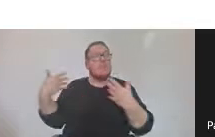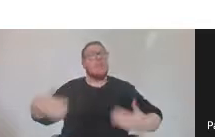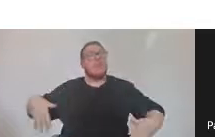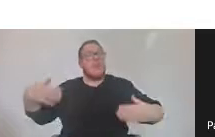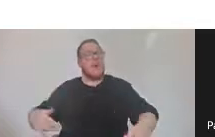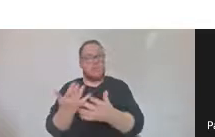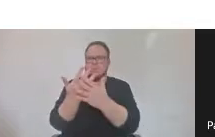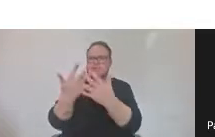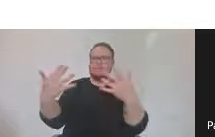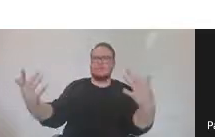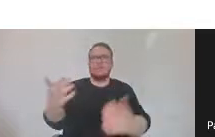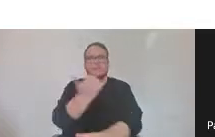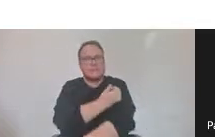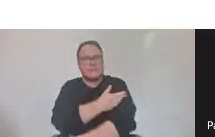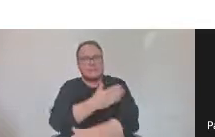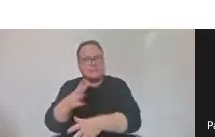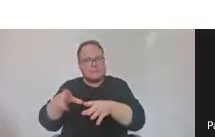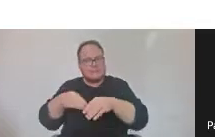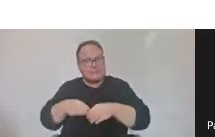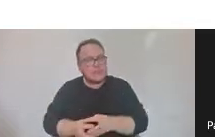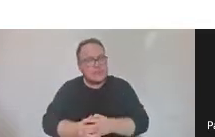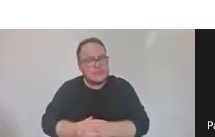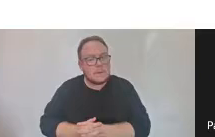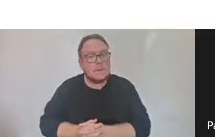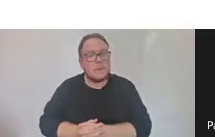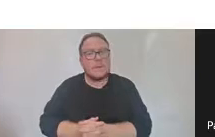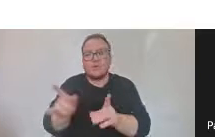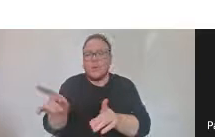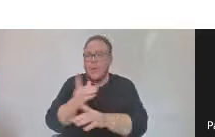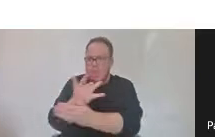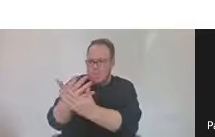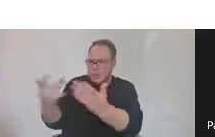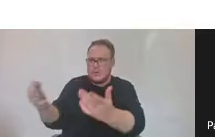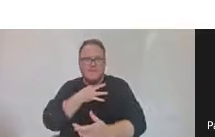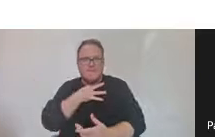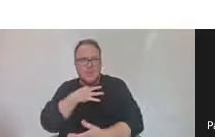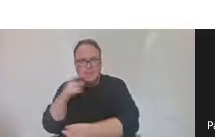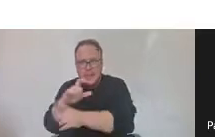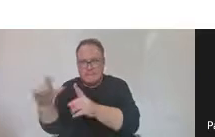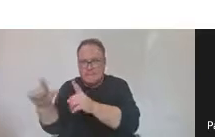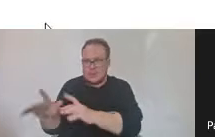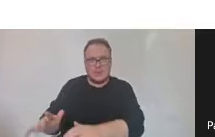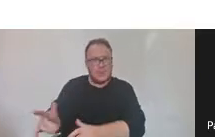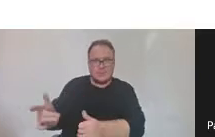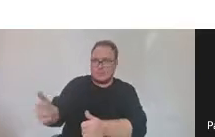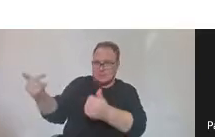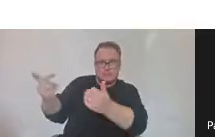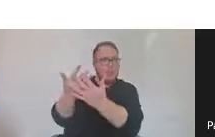most vulnerable communities with really good uptake rates.